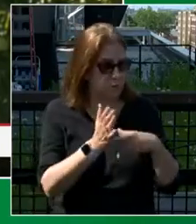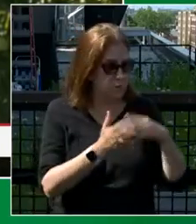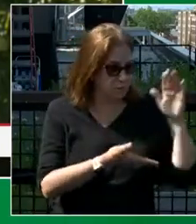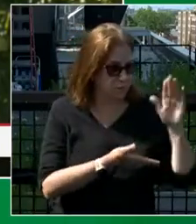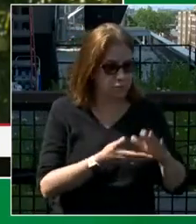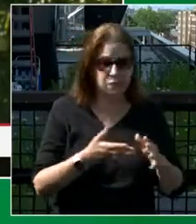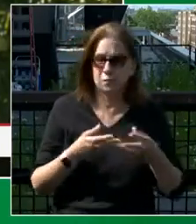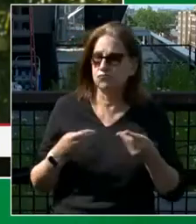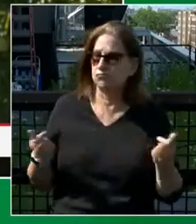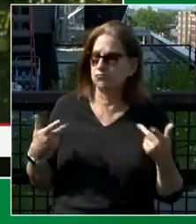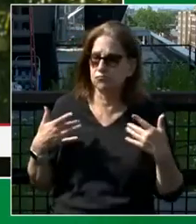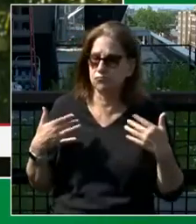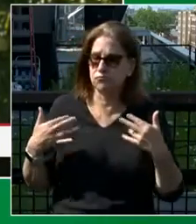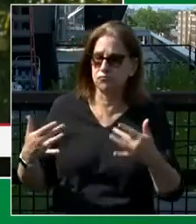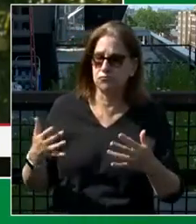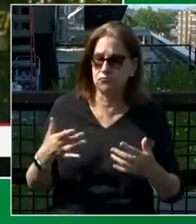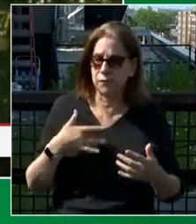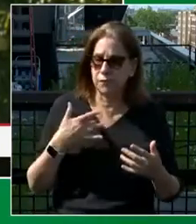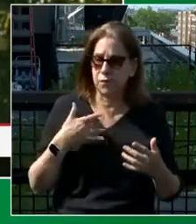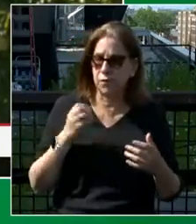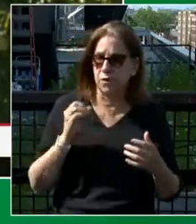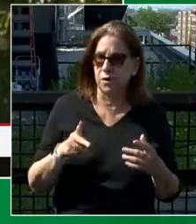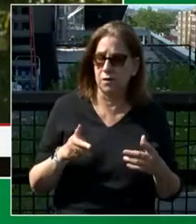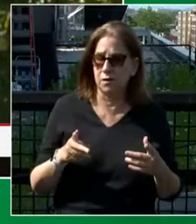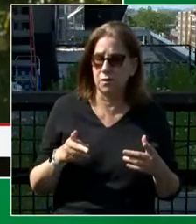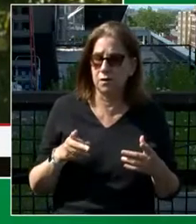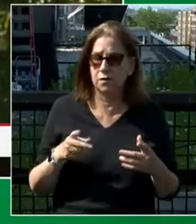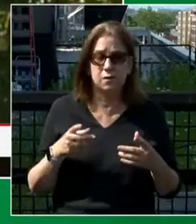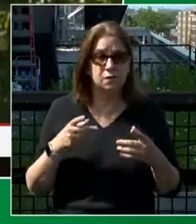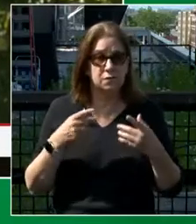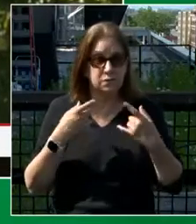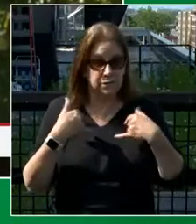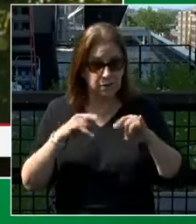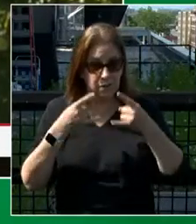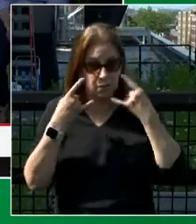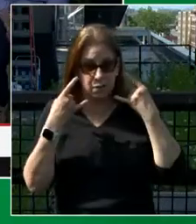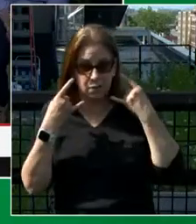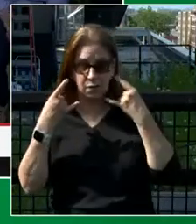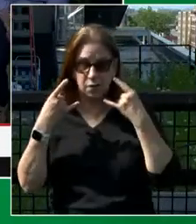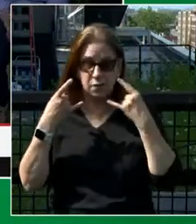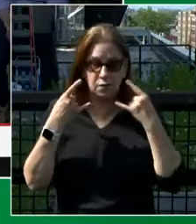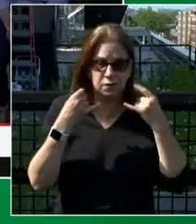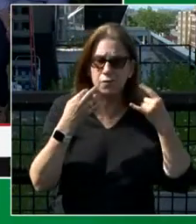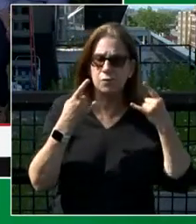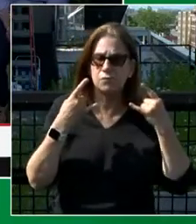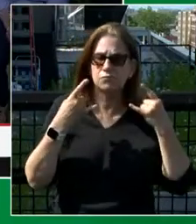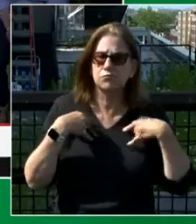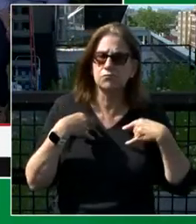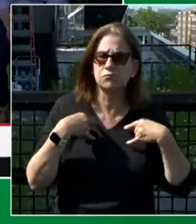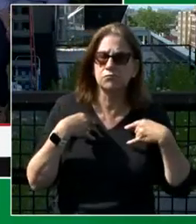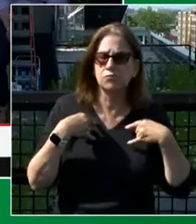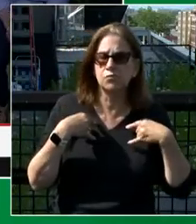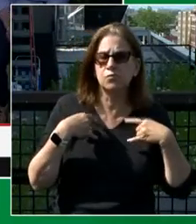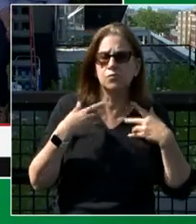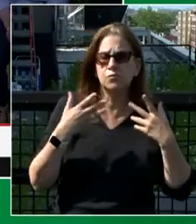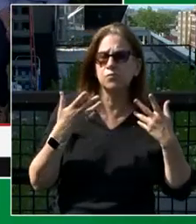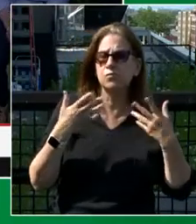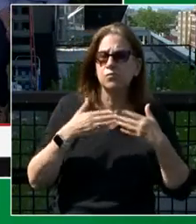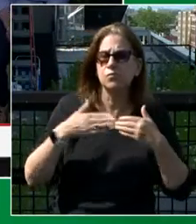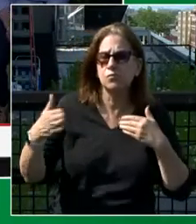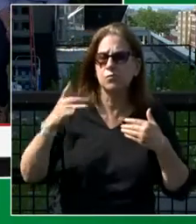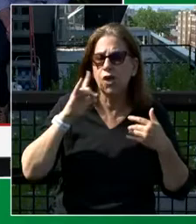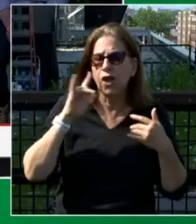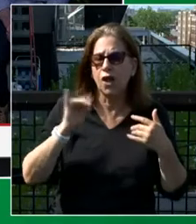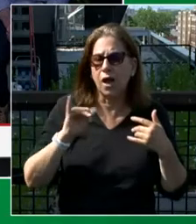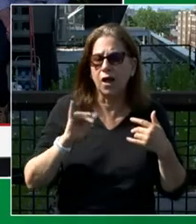we'll continue to keep masks or not? Or, is there something that we should be considering as we think about what is going to happen